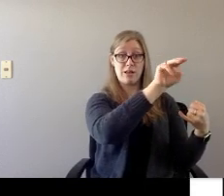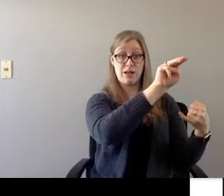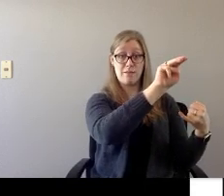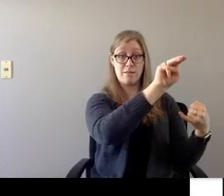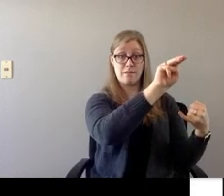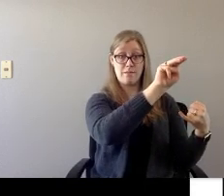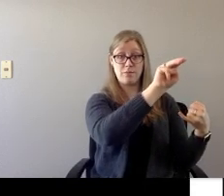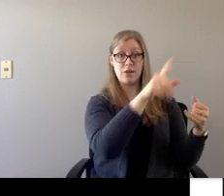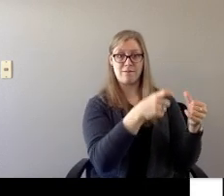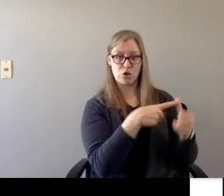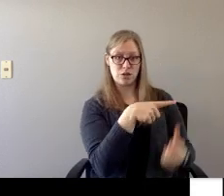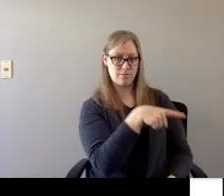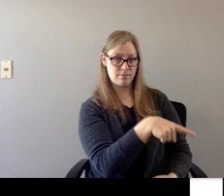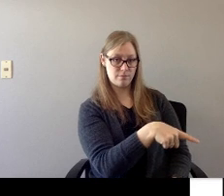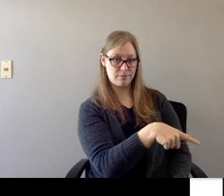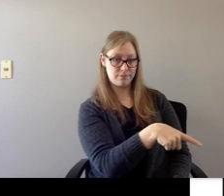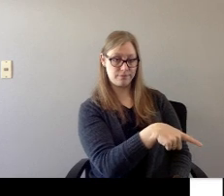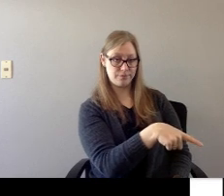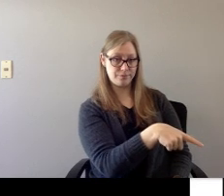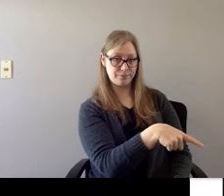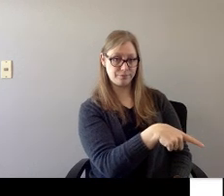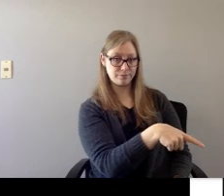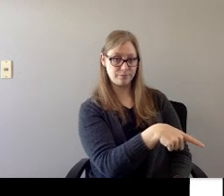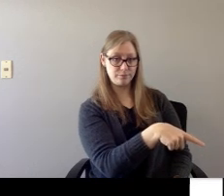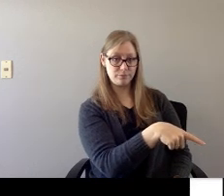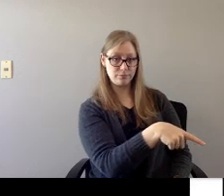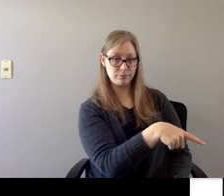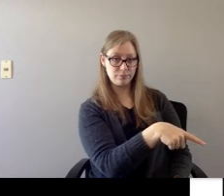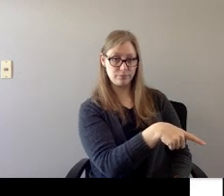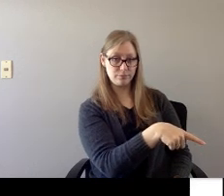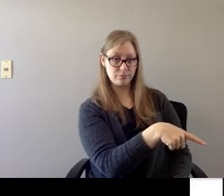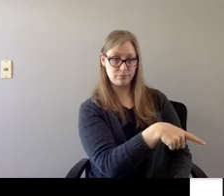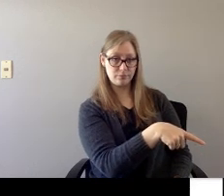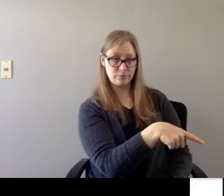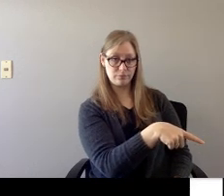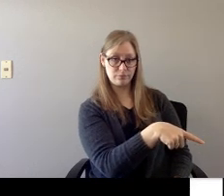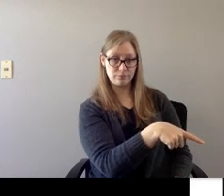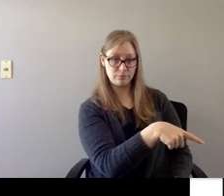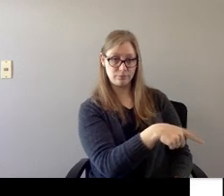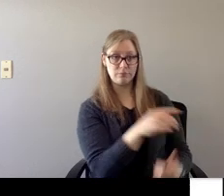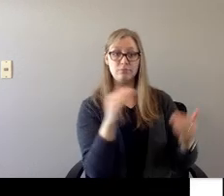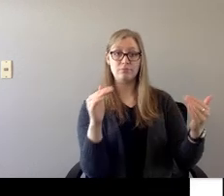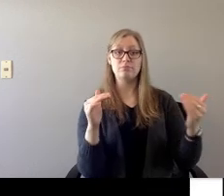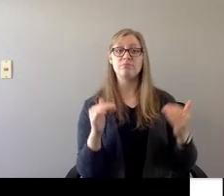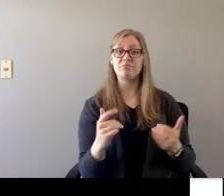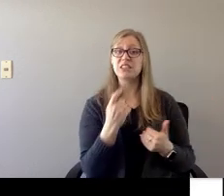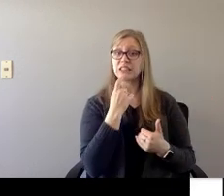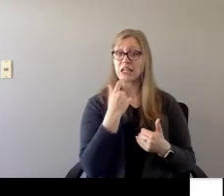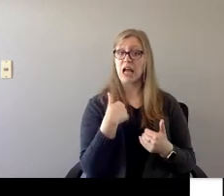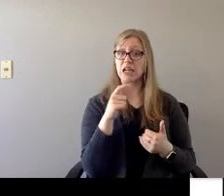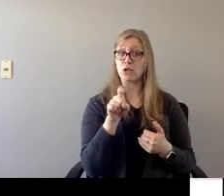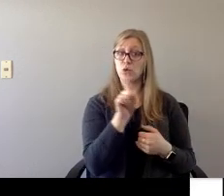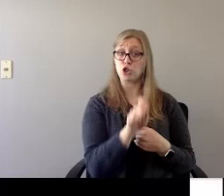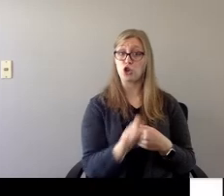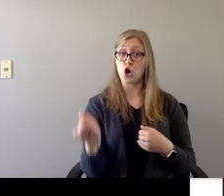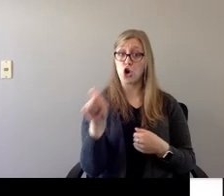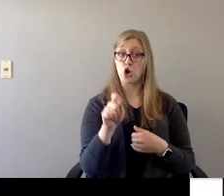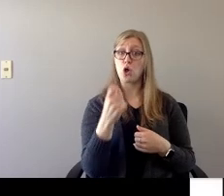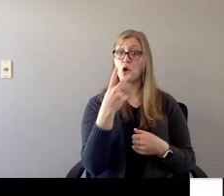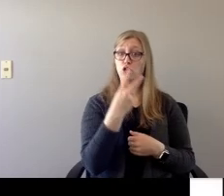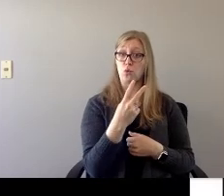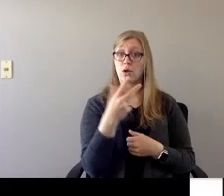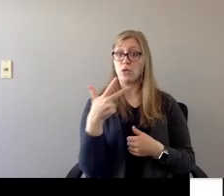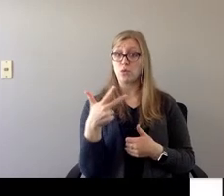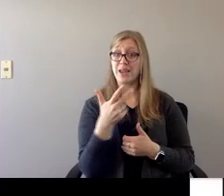first. There's my claim. Now, the next part is I need to circle 2 to 3 pieces of evidence used by the author